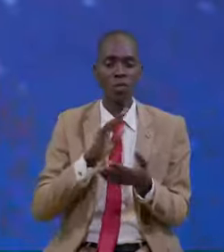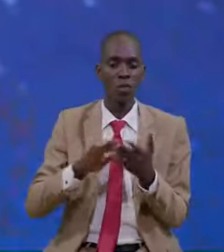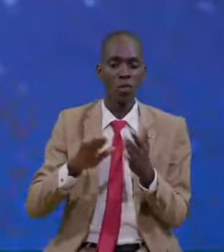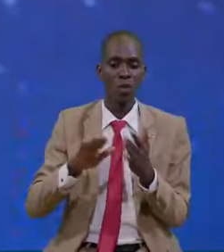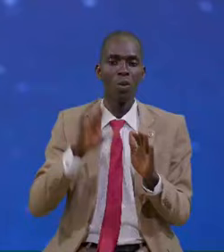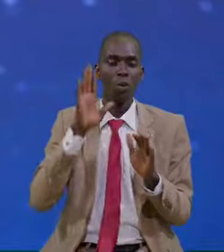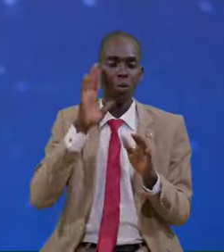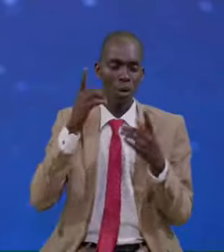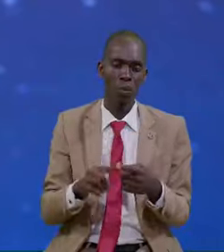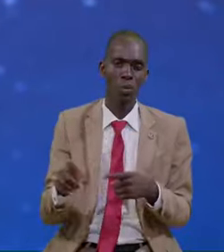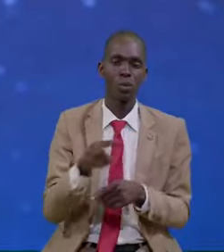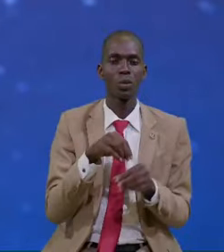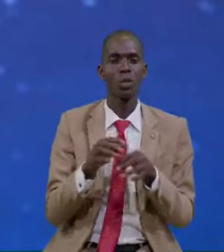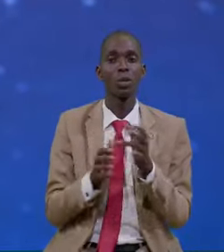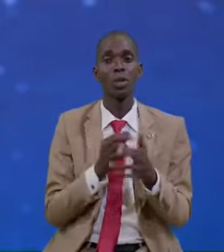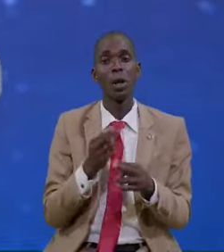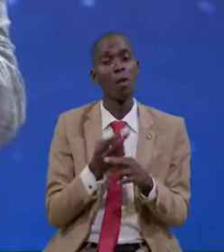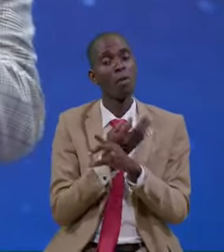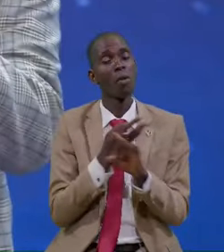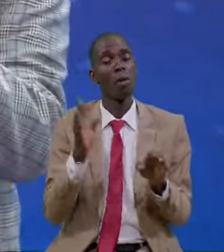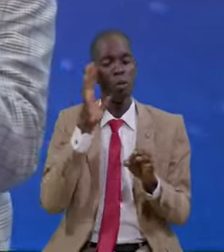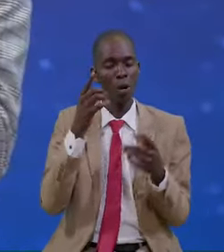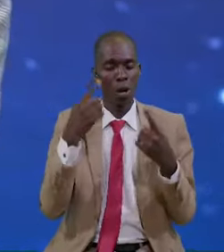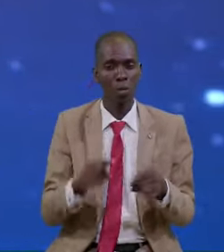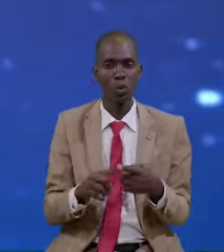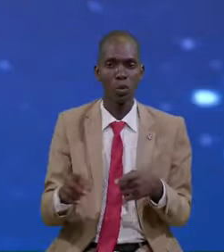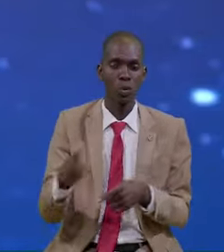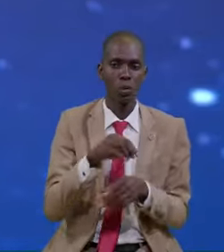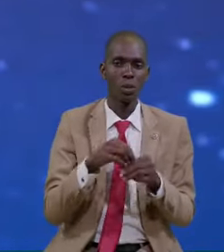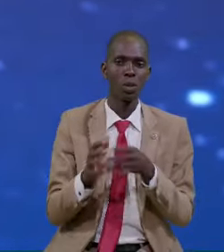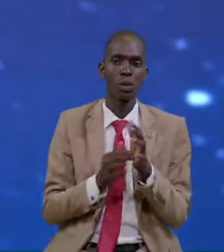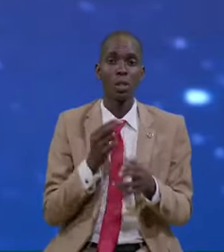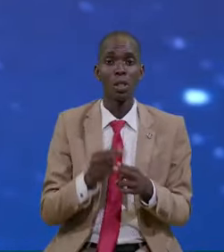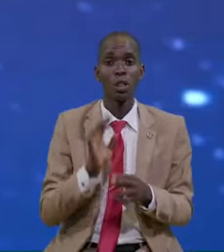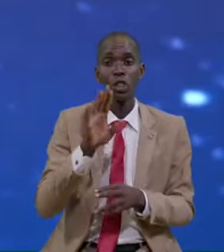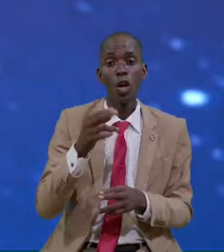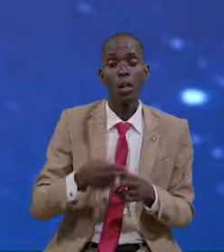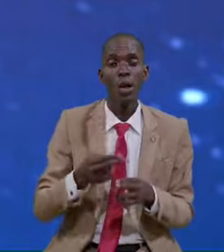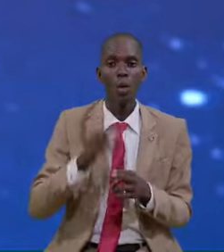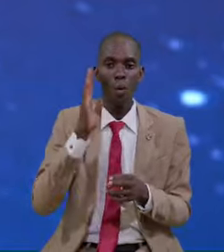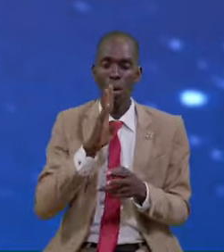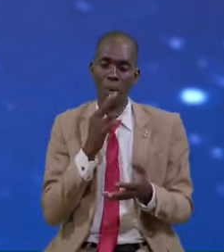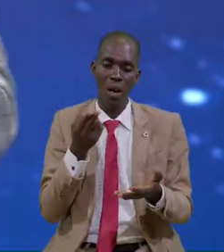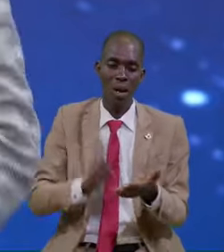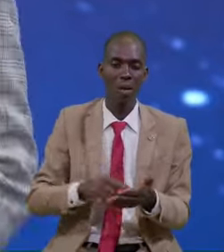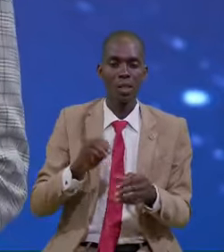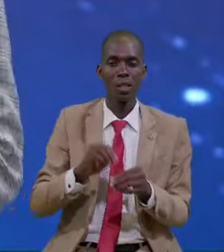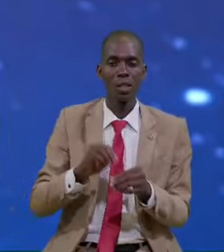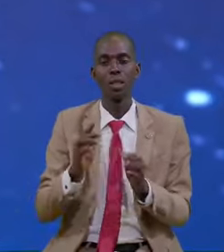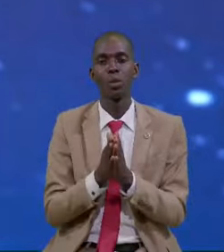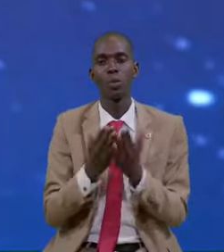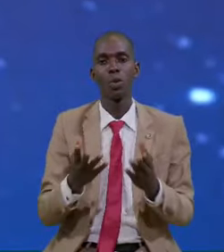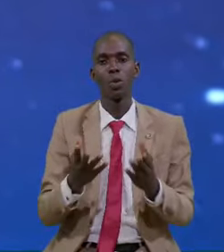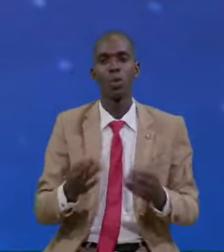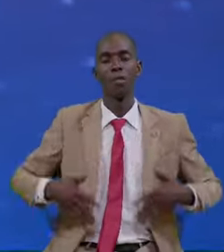happen to you. Freedom will happen to you. Your name will be written in the book of life. We're